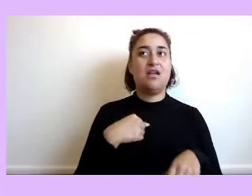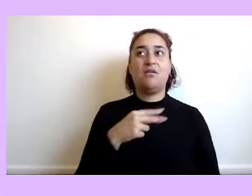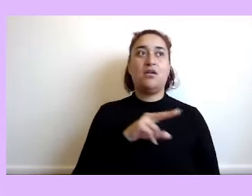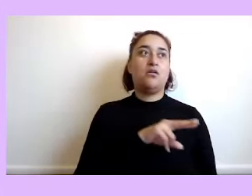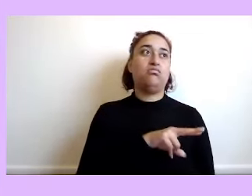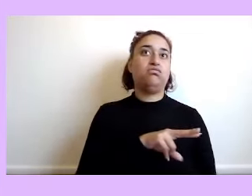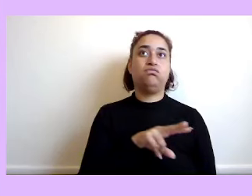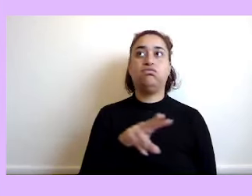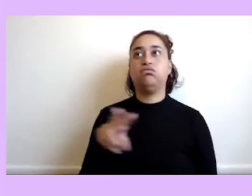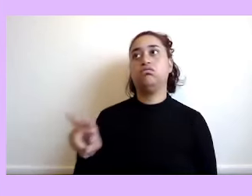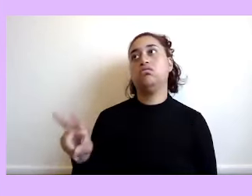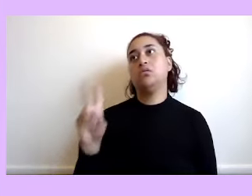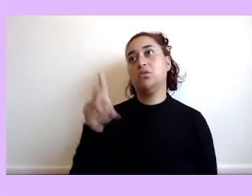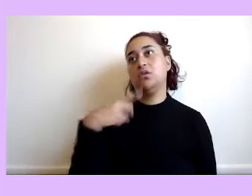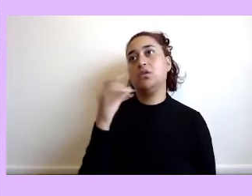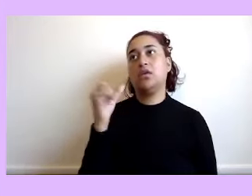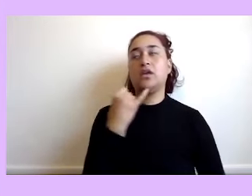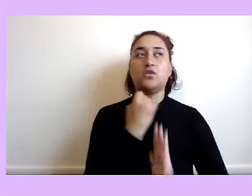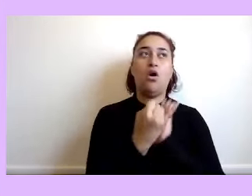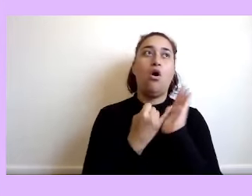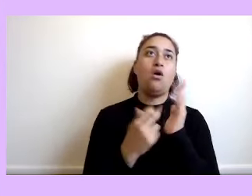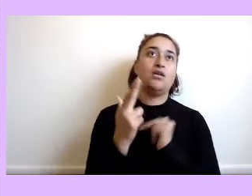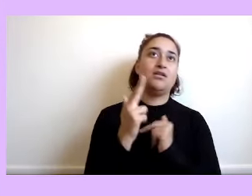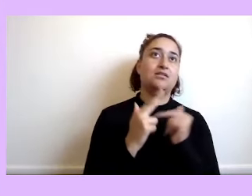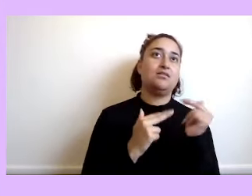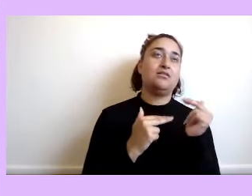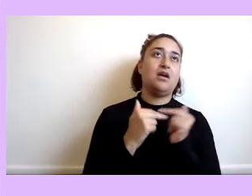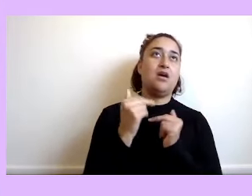housing, artist space,